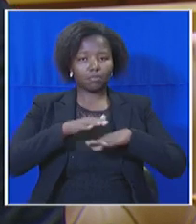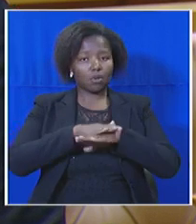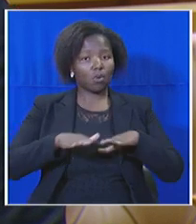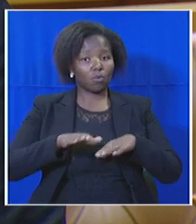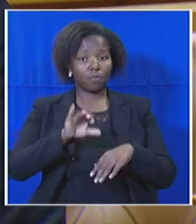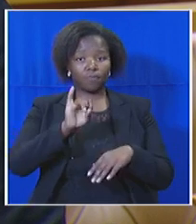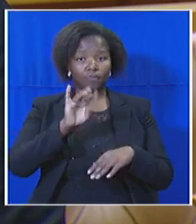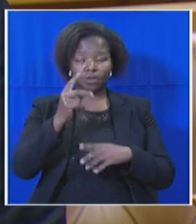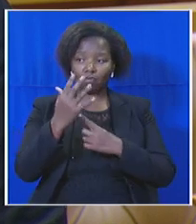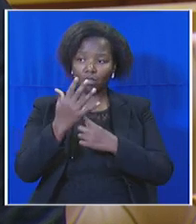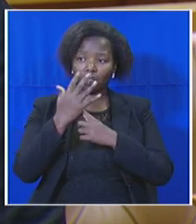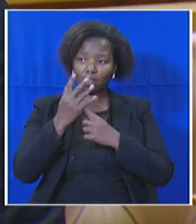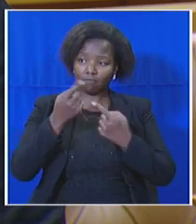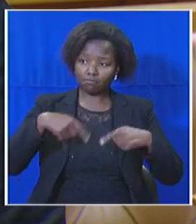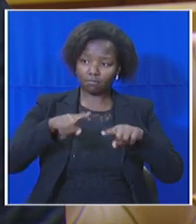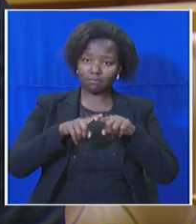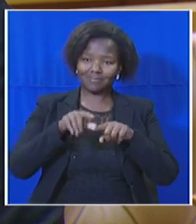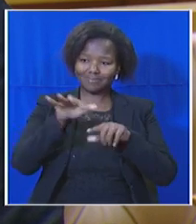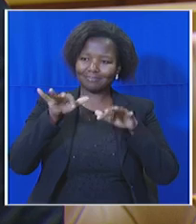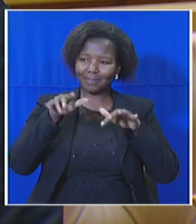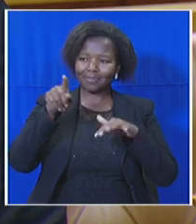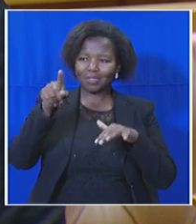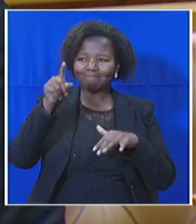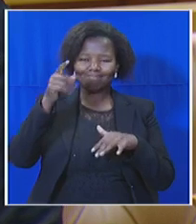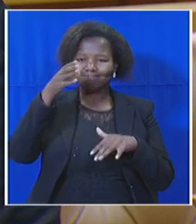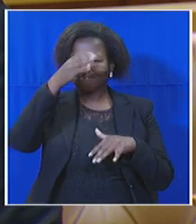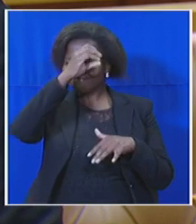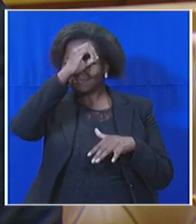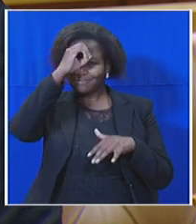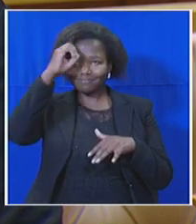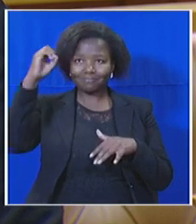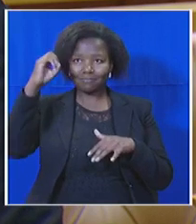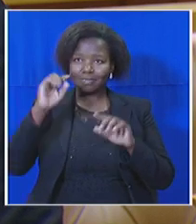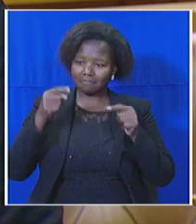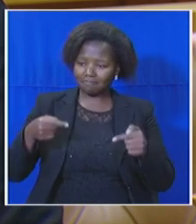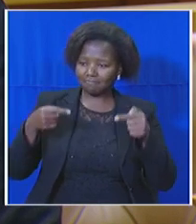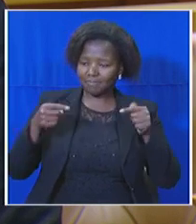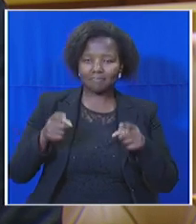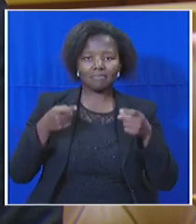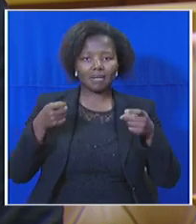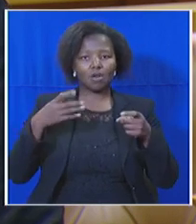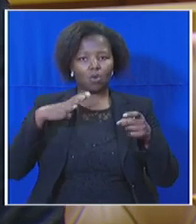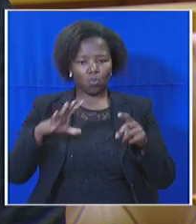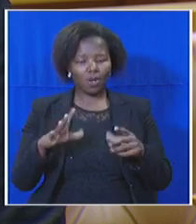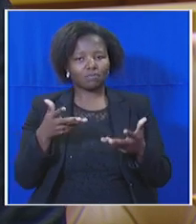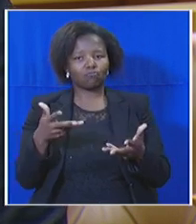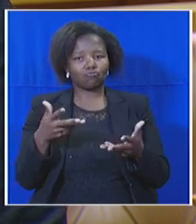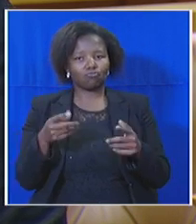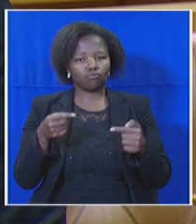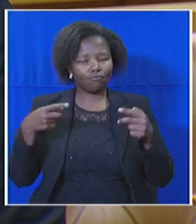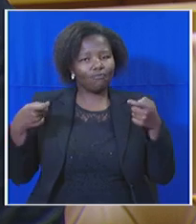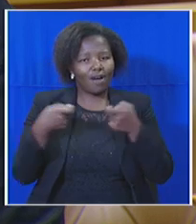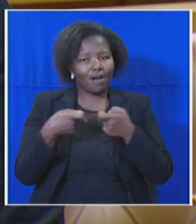from intellectuality, bankrupt people who cannot argue and resort to violence when faced with facts of their